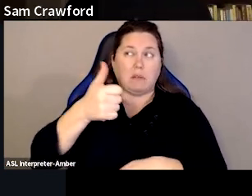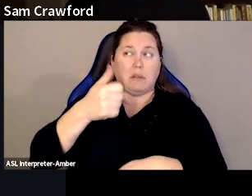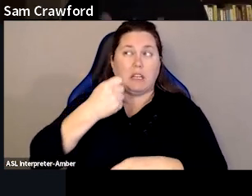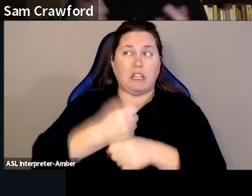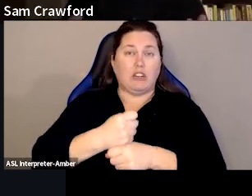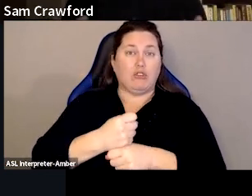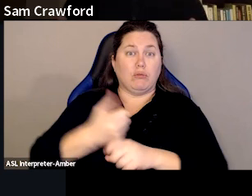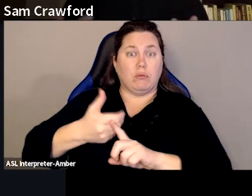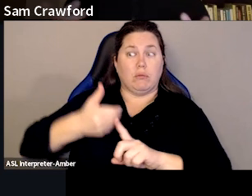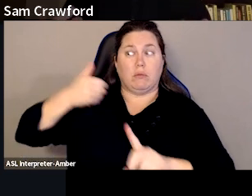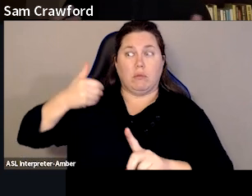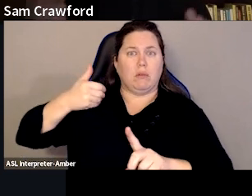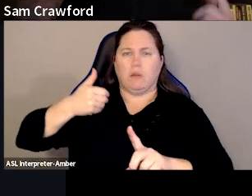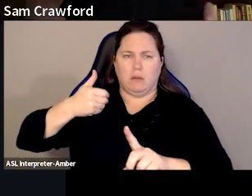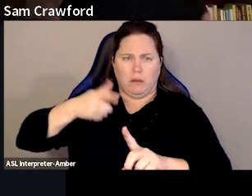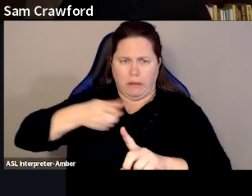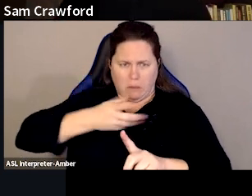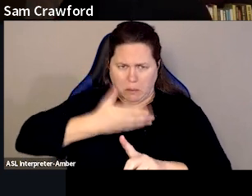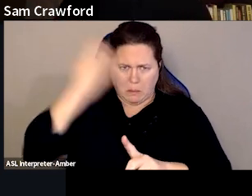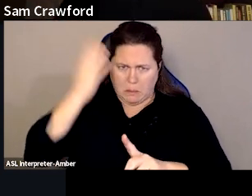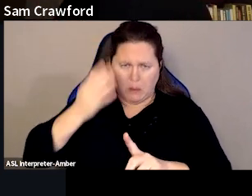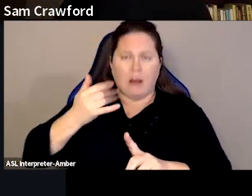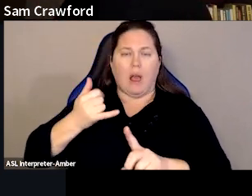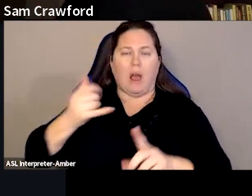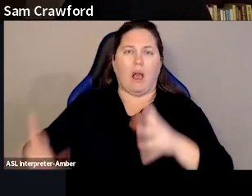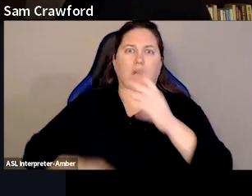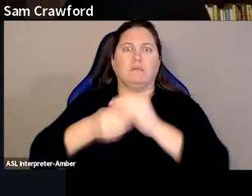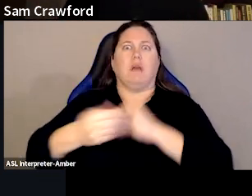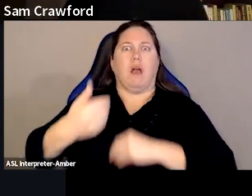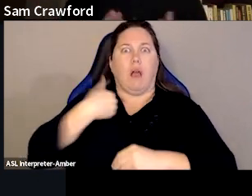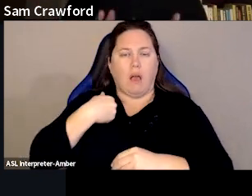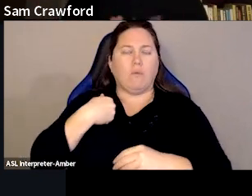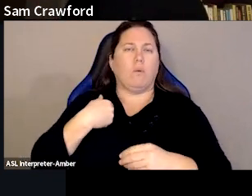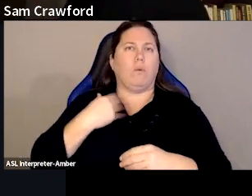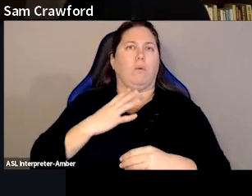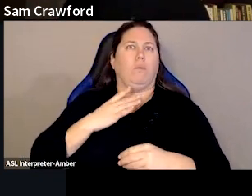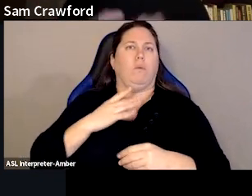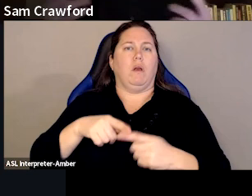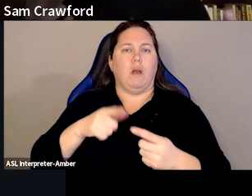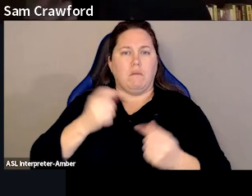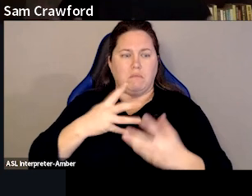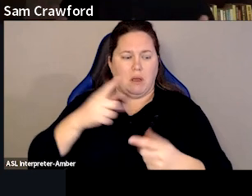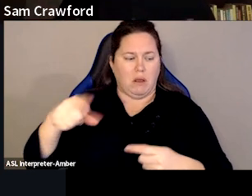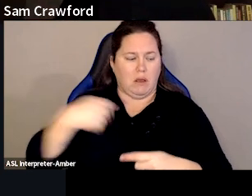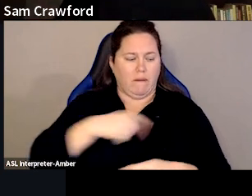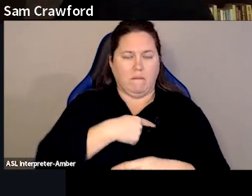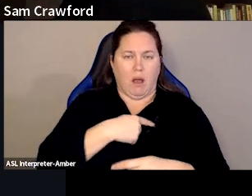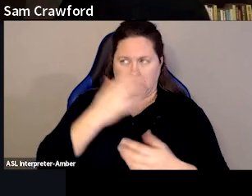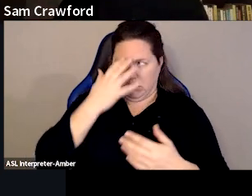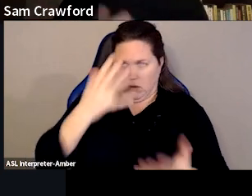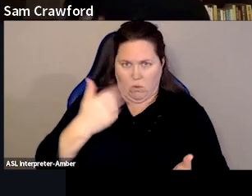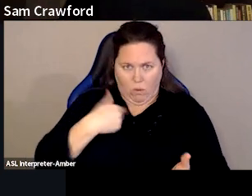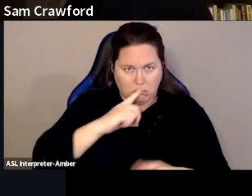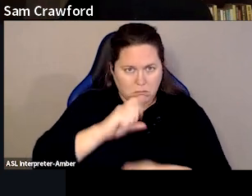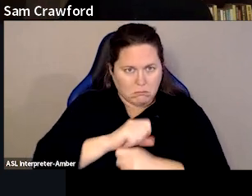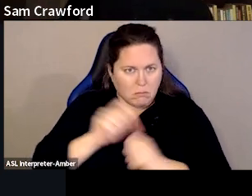fact, it's an option that I'd hazard to guess a lot of us on this webinar probably didn't even know existed. Or if you did know it existed, you